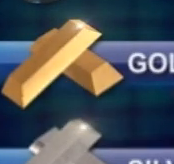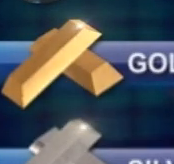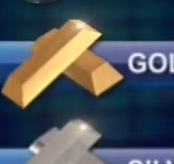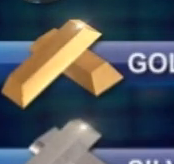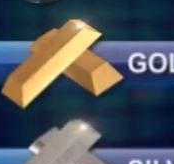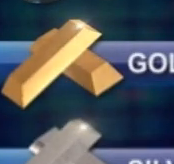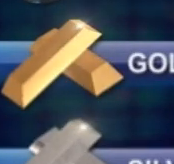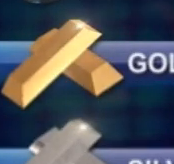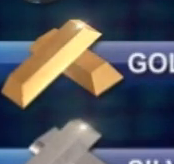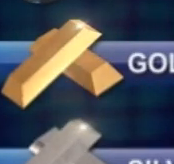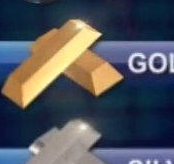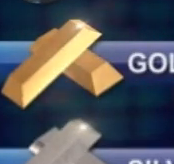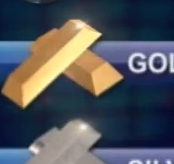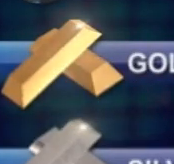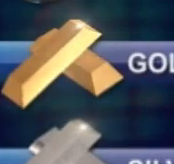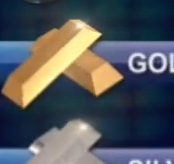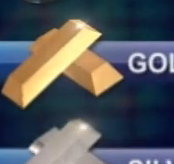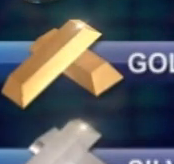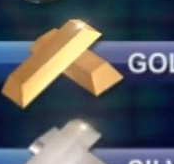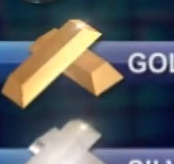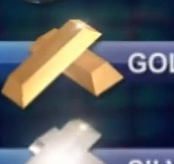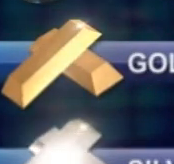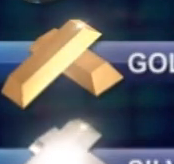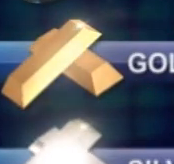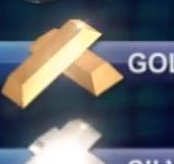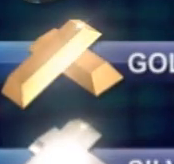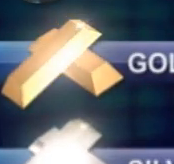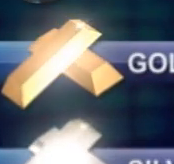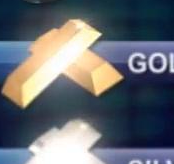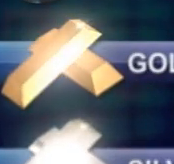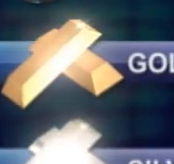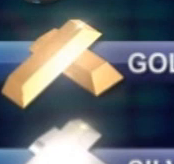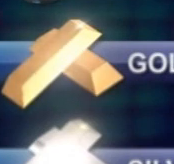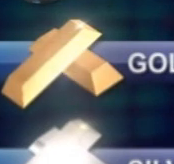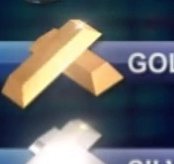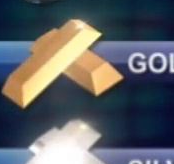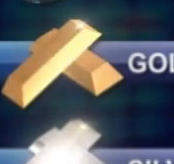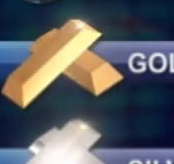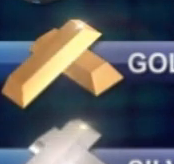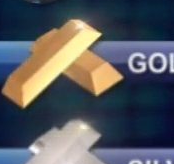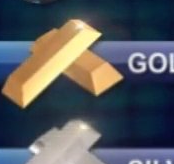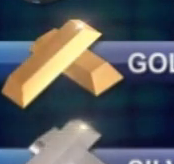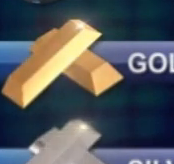prices rose to almost $39 per barrel, and gold was on the rise as well at